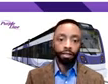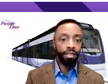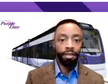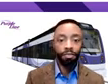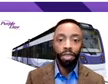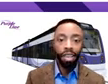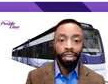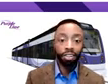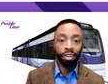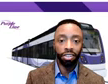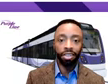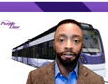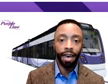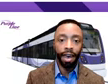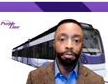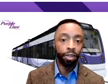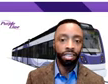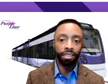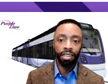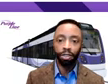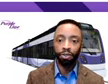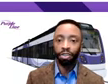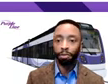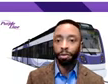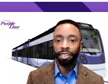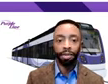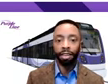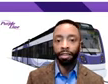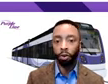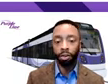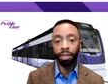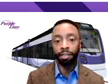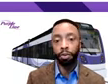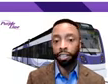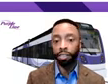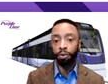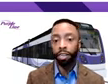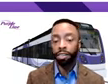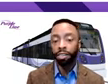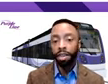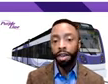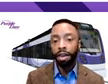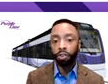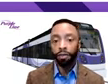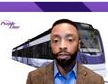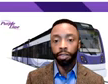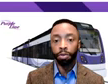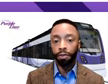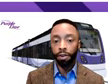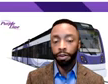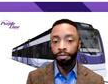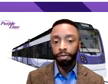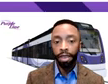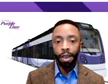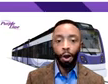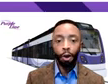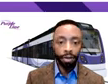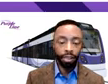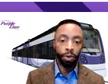few months. Construction of five bridges, including the replacement of the Northwest Branch Bridge on University